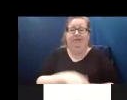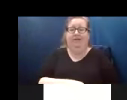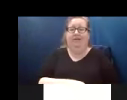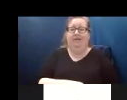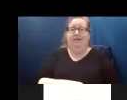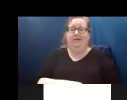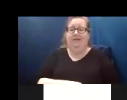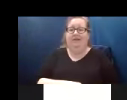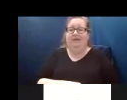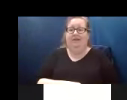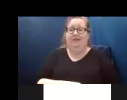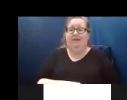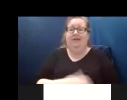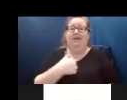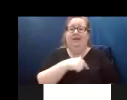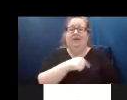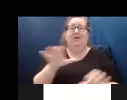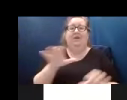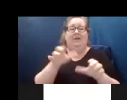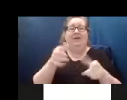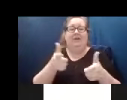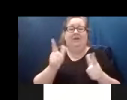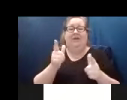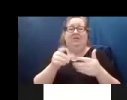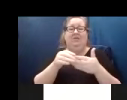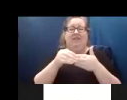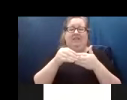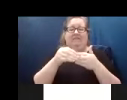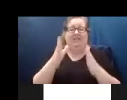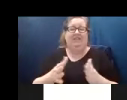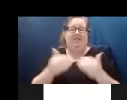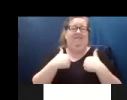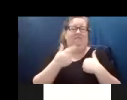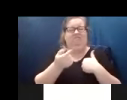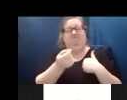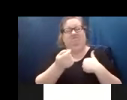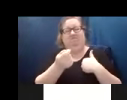do have a quick break time before the 6:30 meeting.